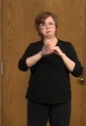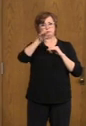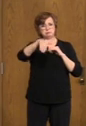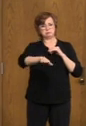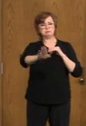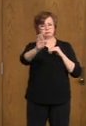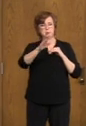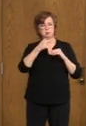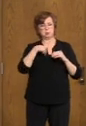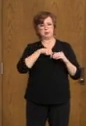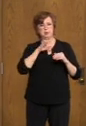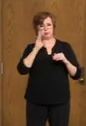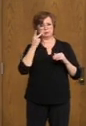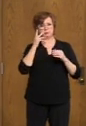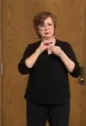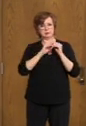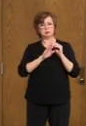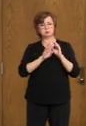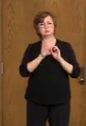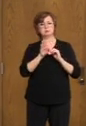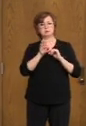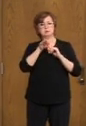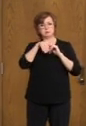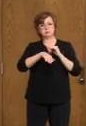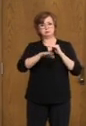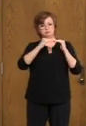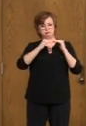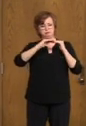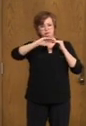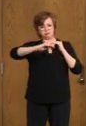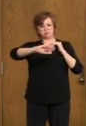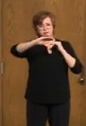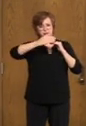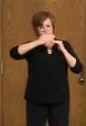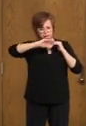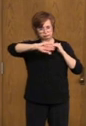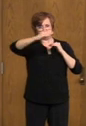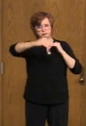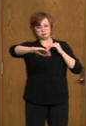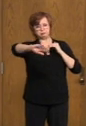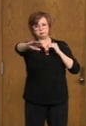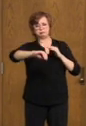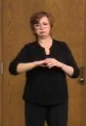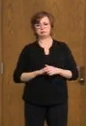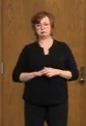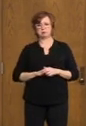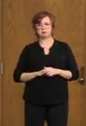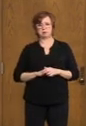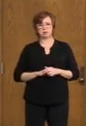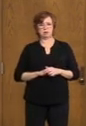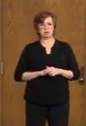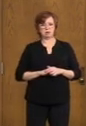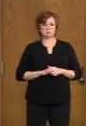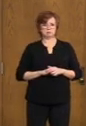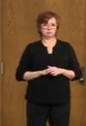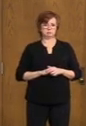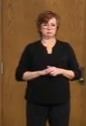of the next few days here in Saskatchewan, and the active case count per 100,000. In fact, you'll probably see it in Saskatchewan go under